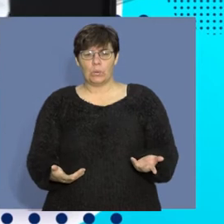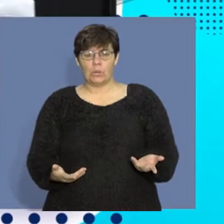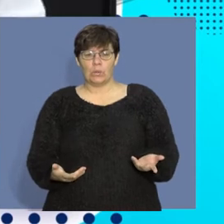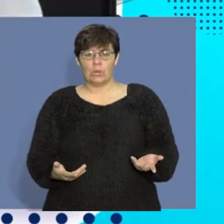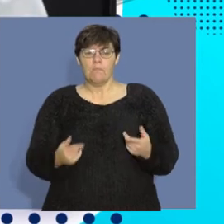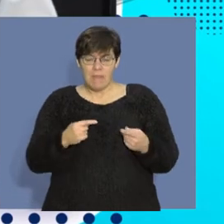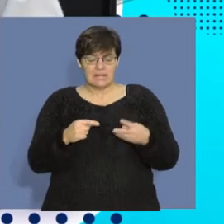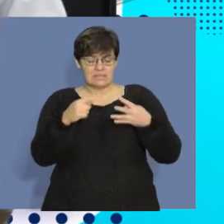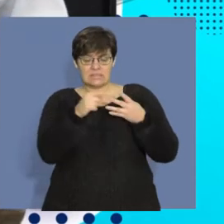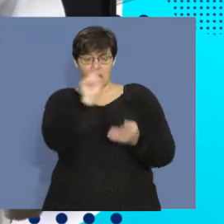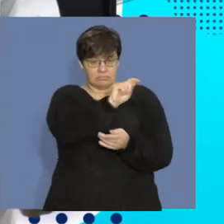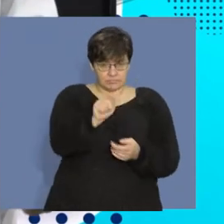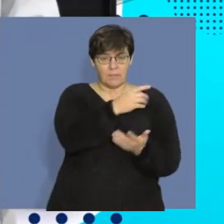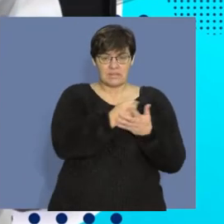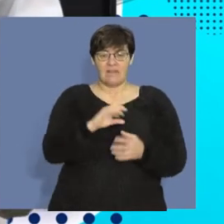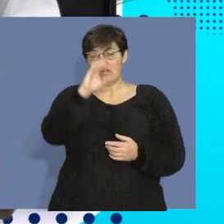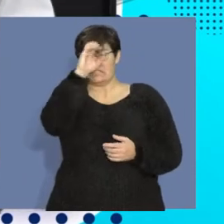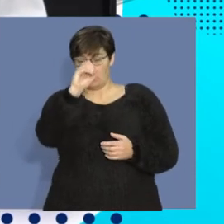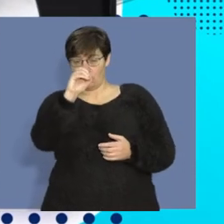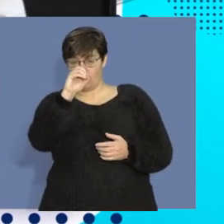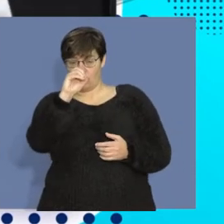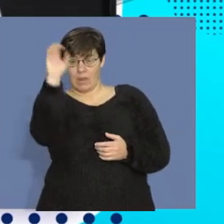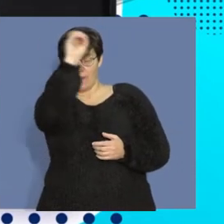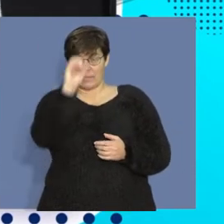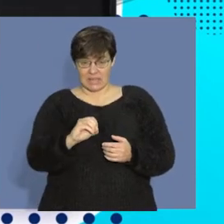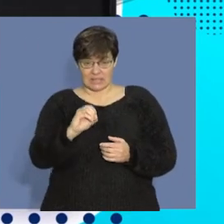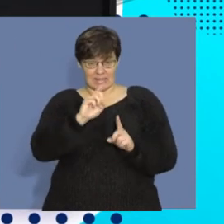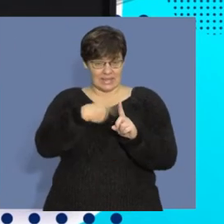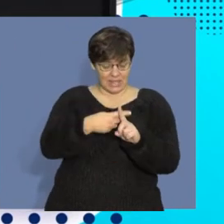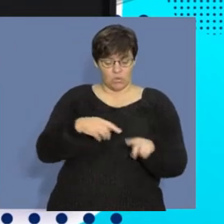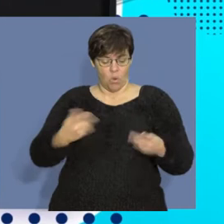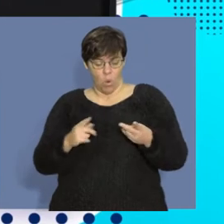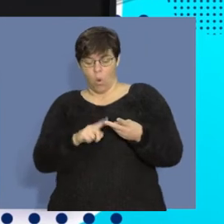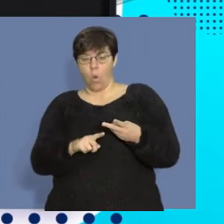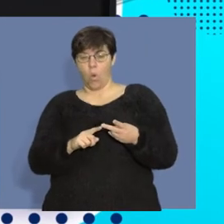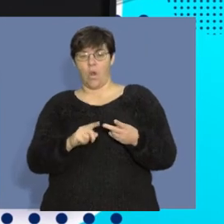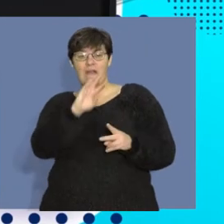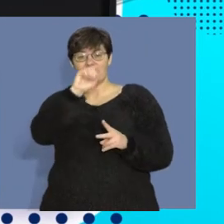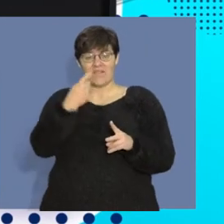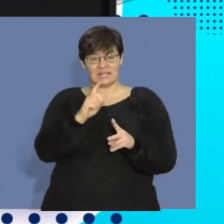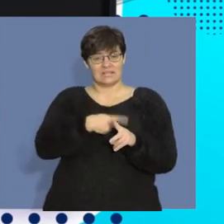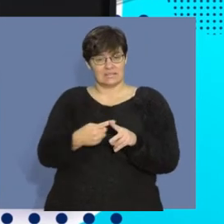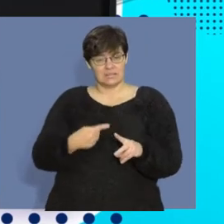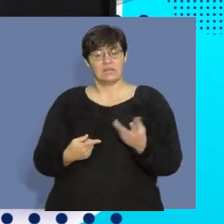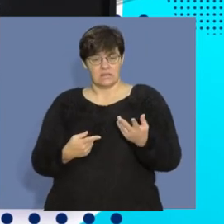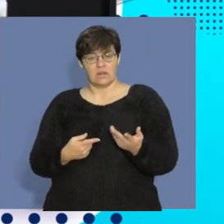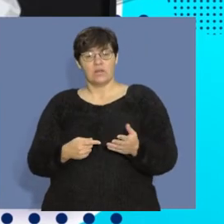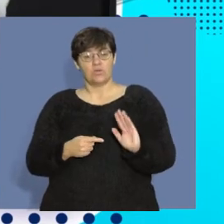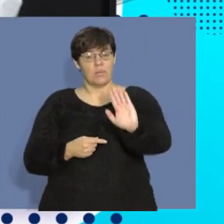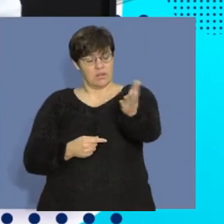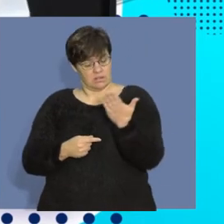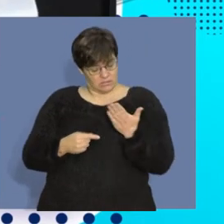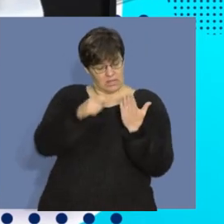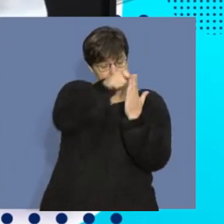or zero rated items. So therefore, you as Joe consumer, when you get your till slip,